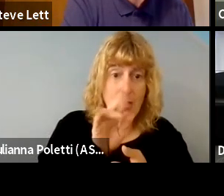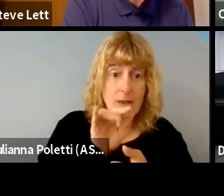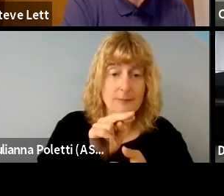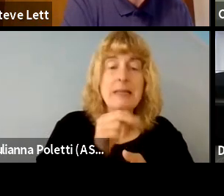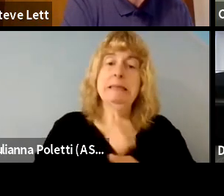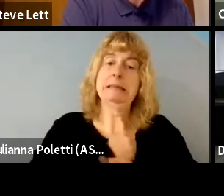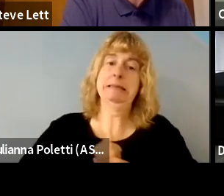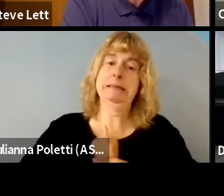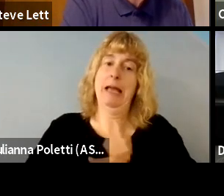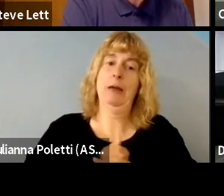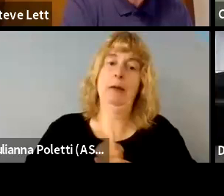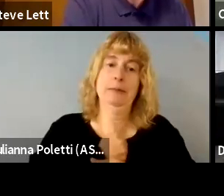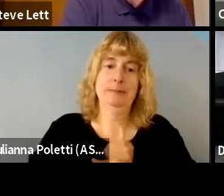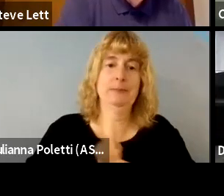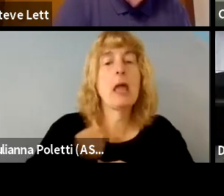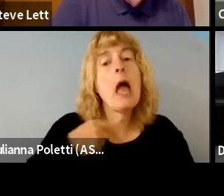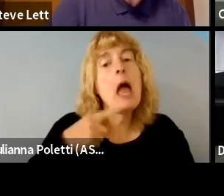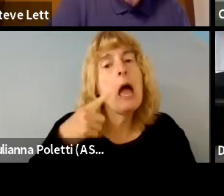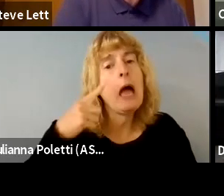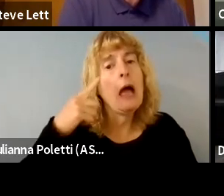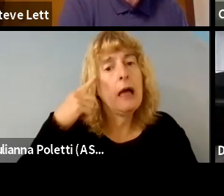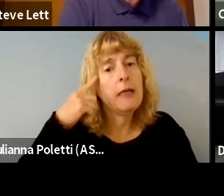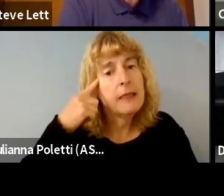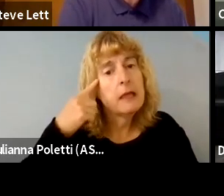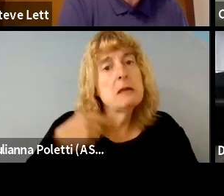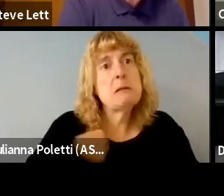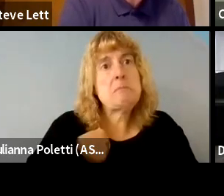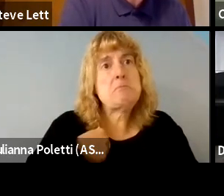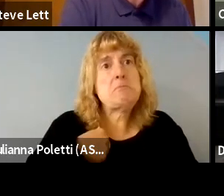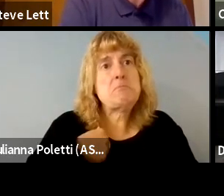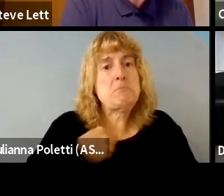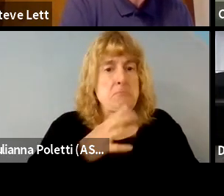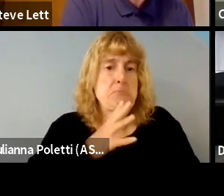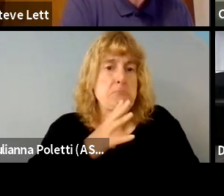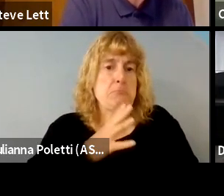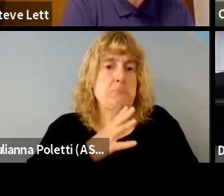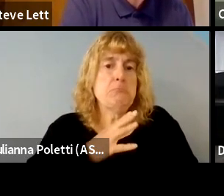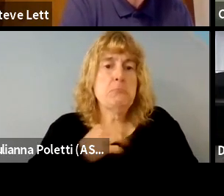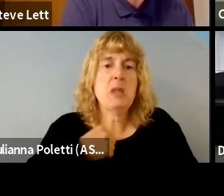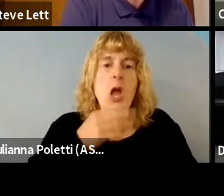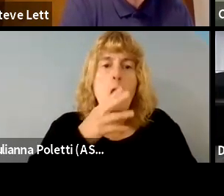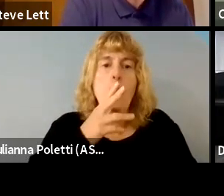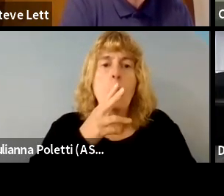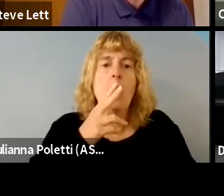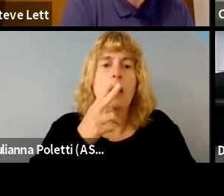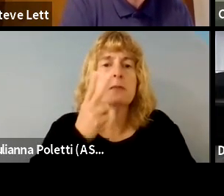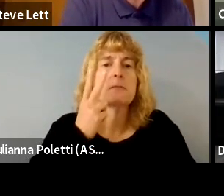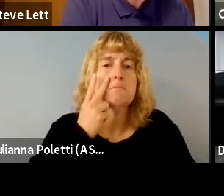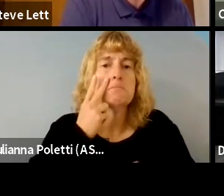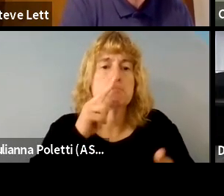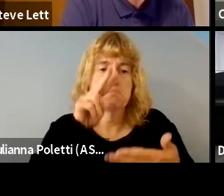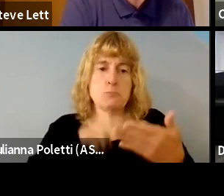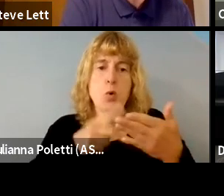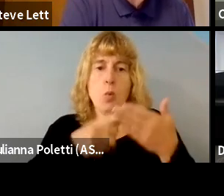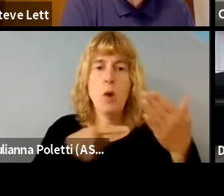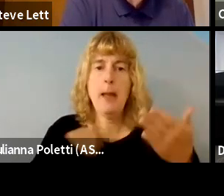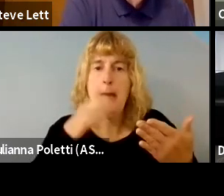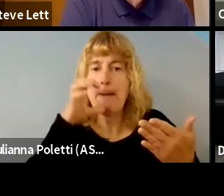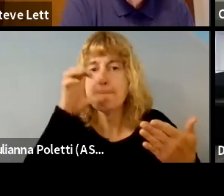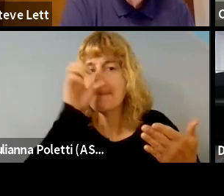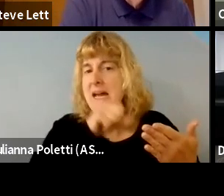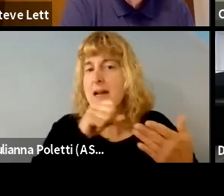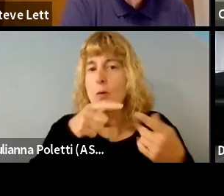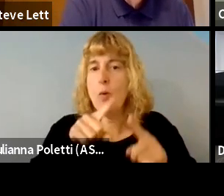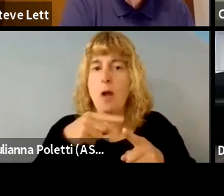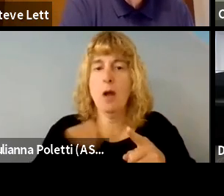Sorry, I think I'm good. I'll just take a look at what I missed while we were gone. I just wanted to